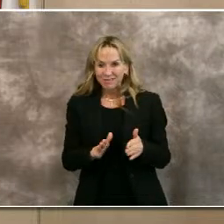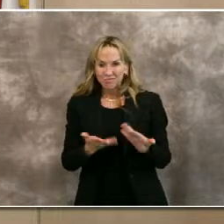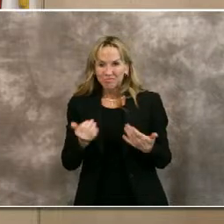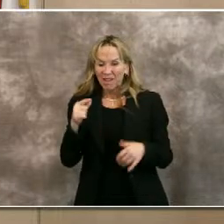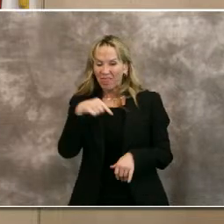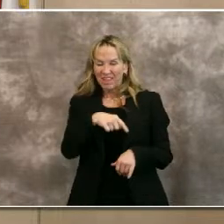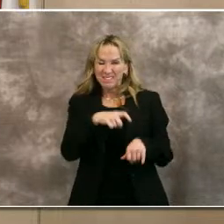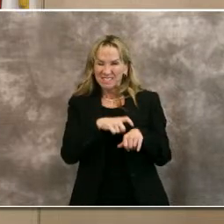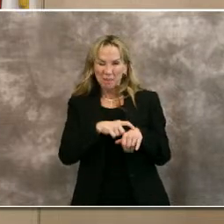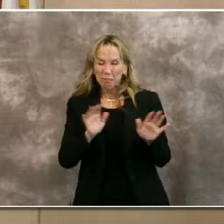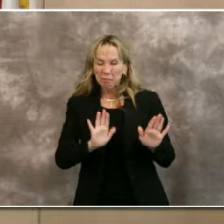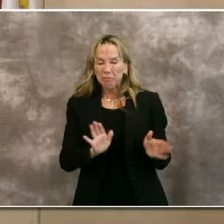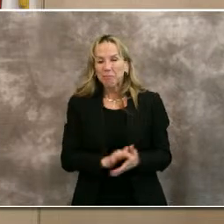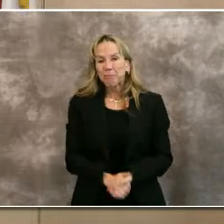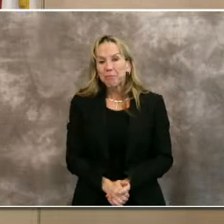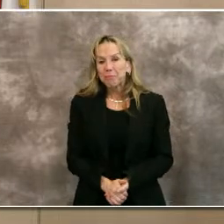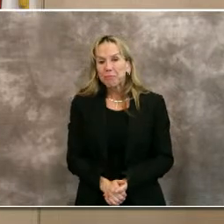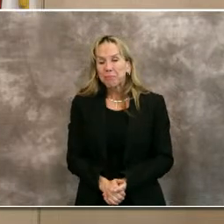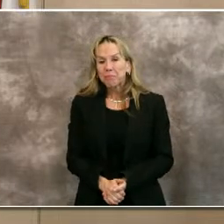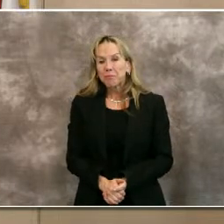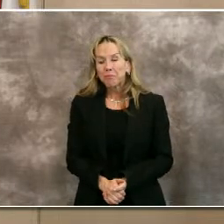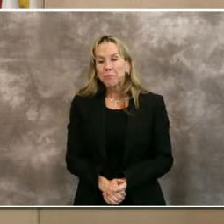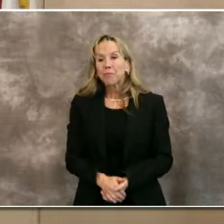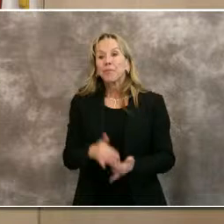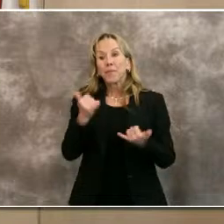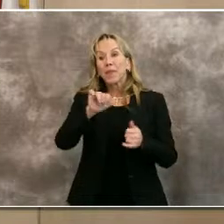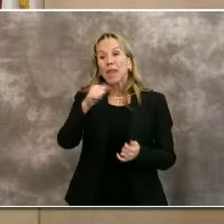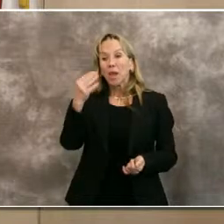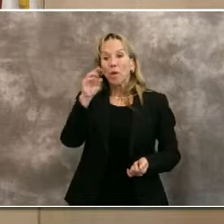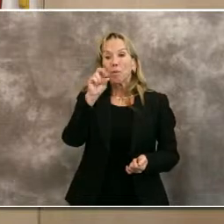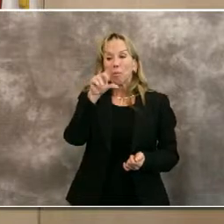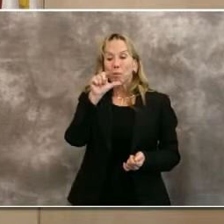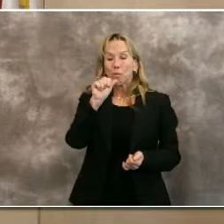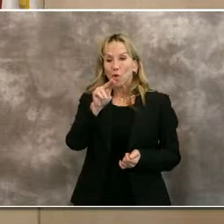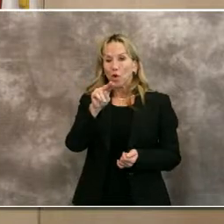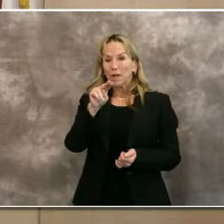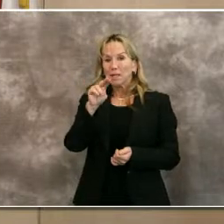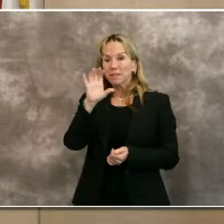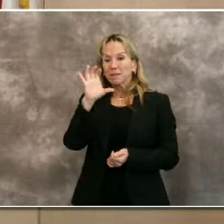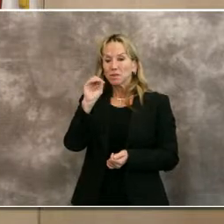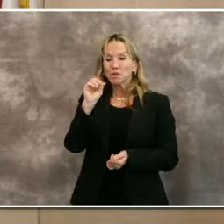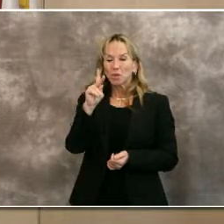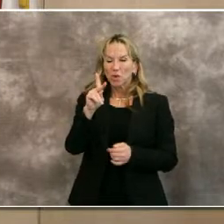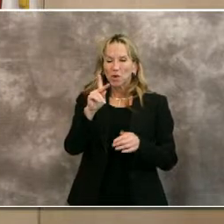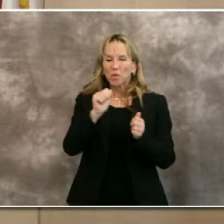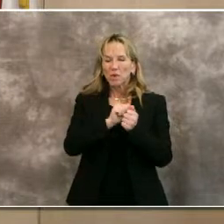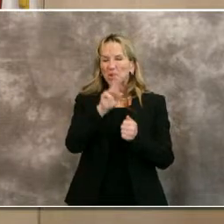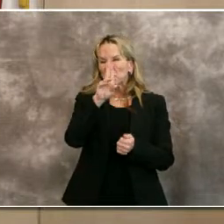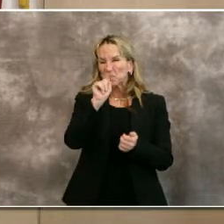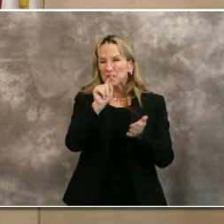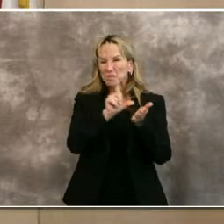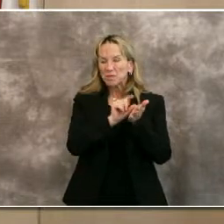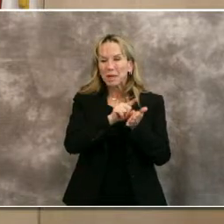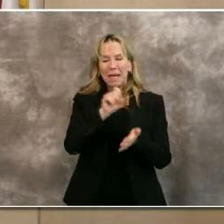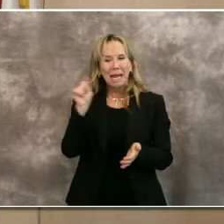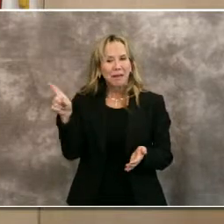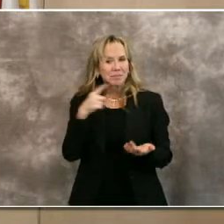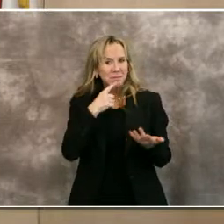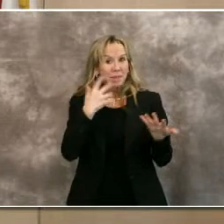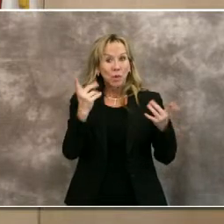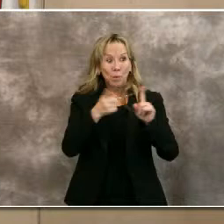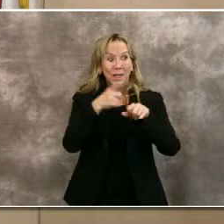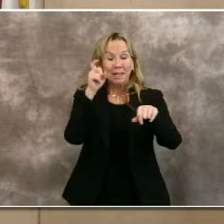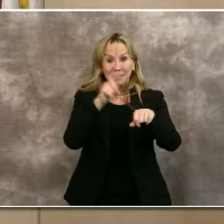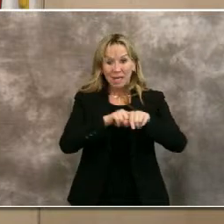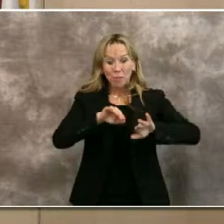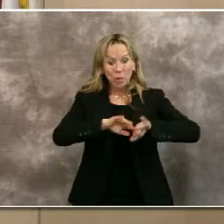at this time. Okay, this one is actually from Morgan Cook with the UT, and it's on that same line of questioning. When swimming pools are